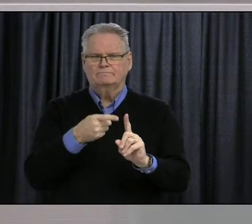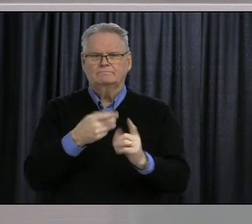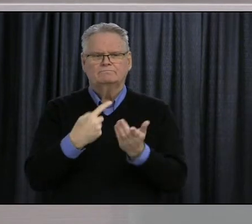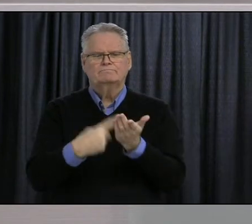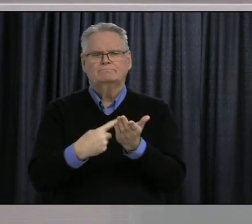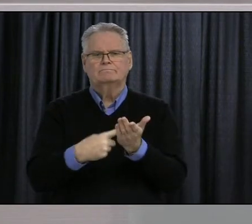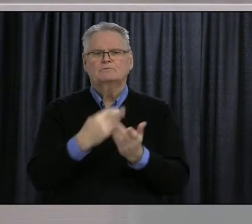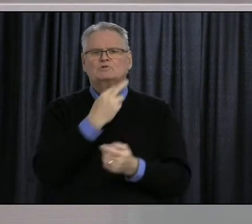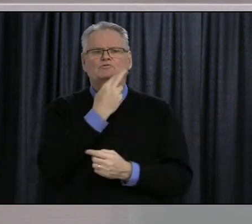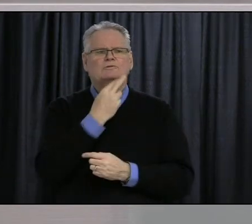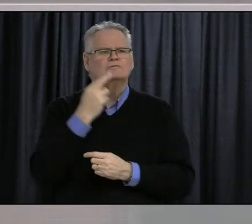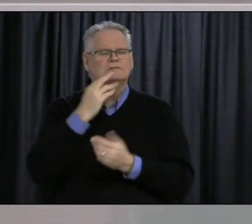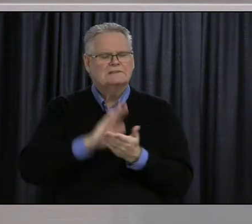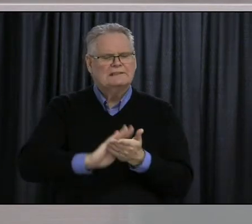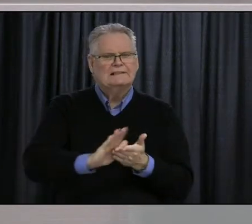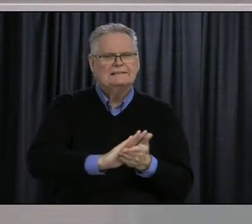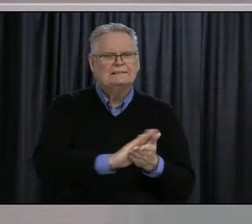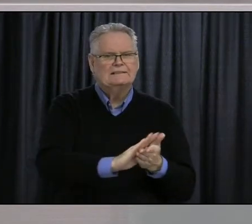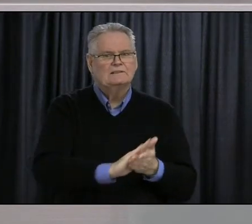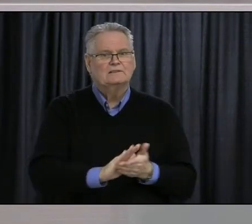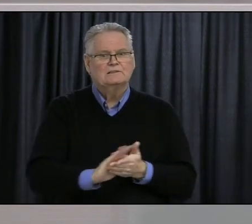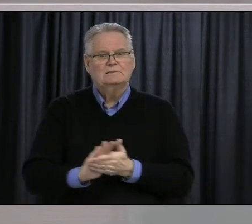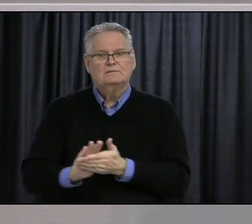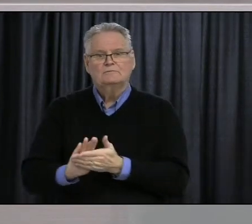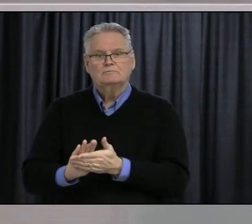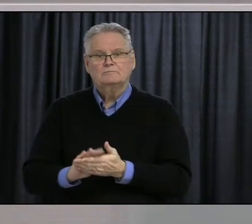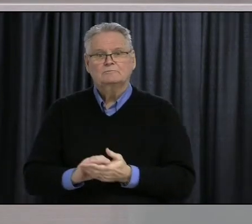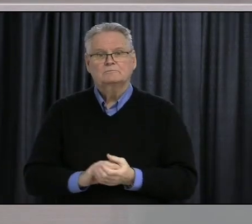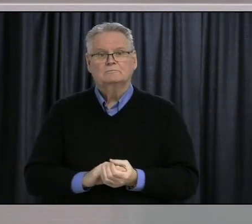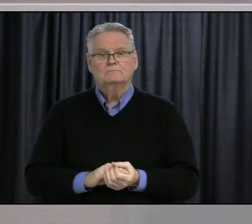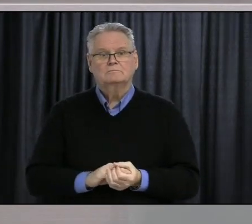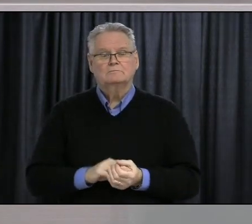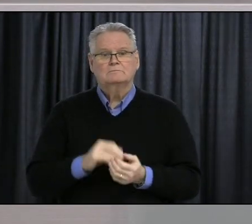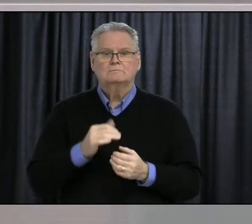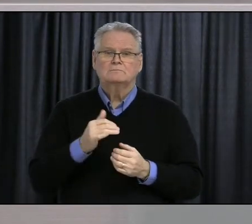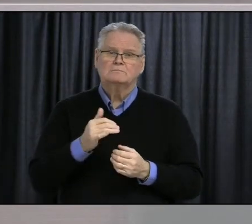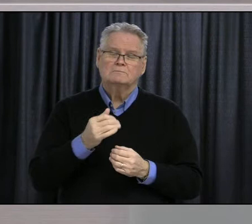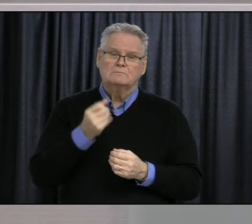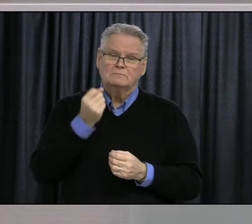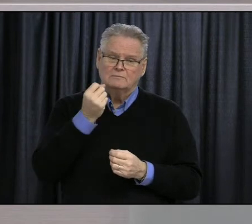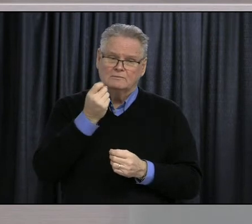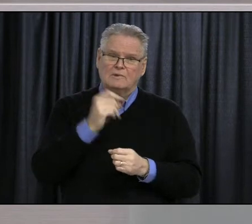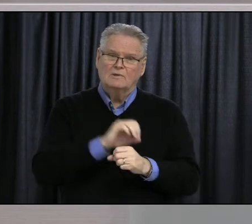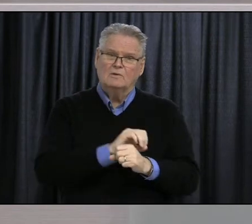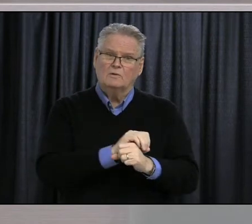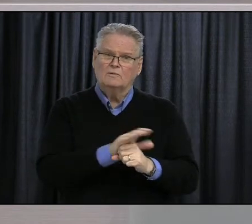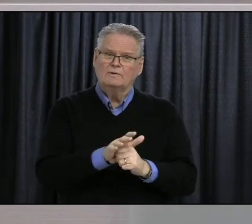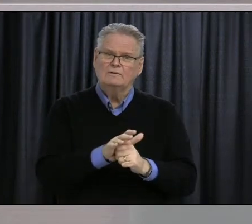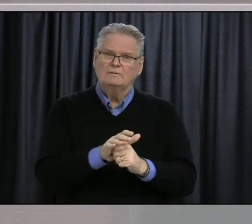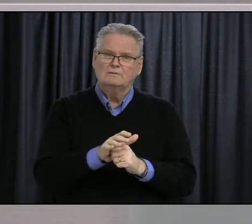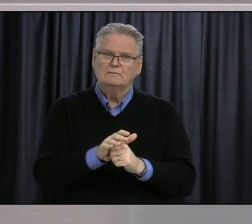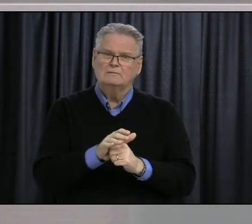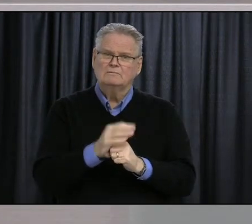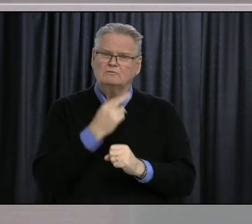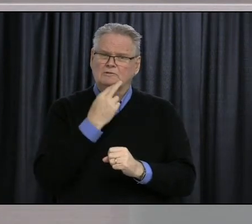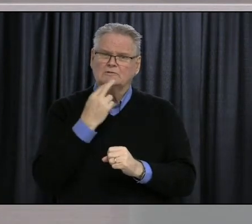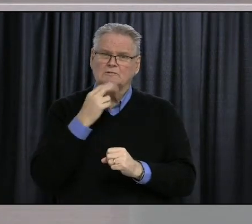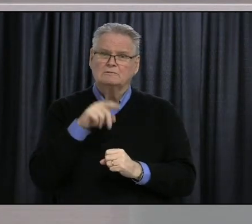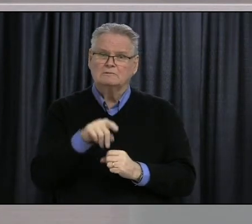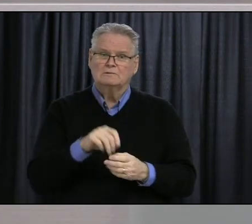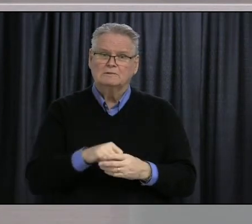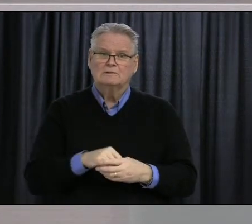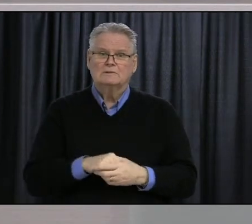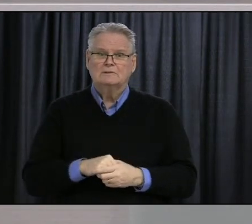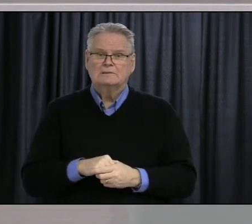exposure here in St. John's, they're talking about how they went through a deep sanitizing process before reopening